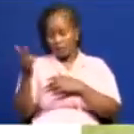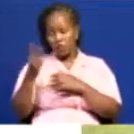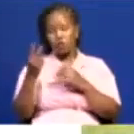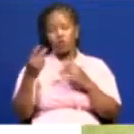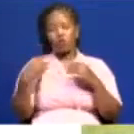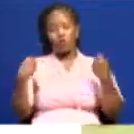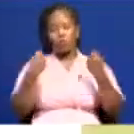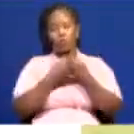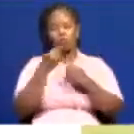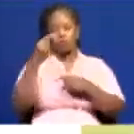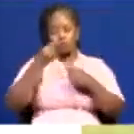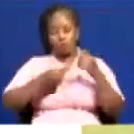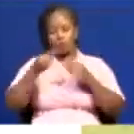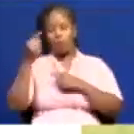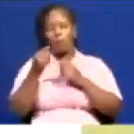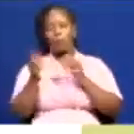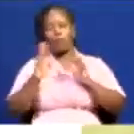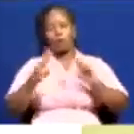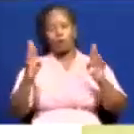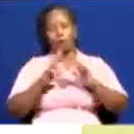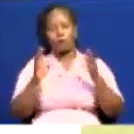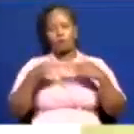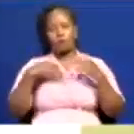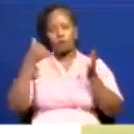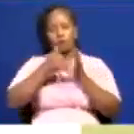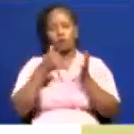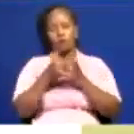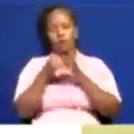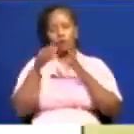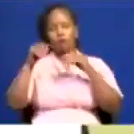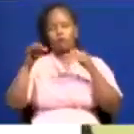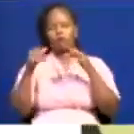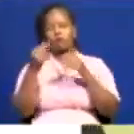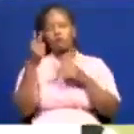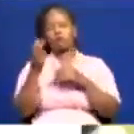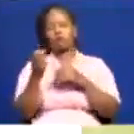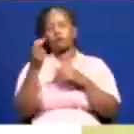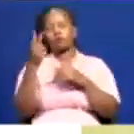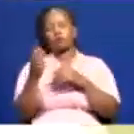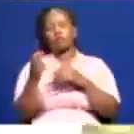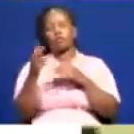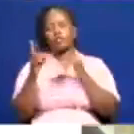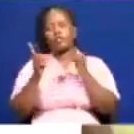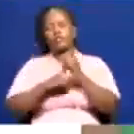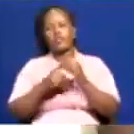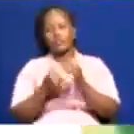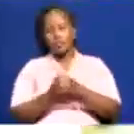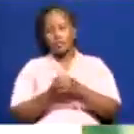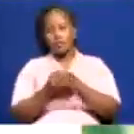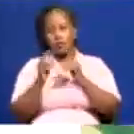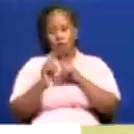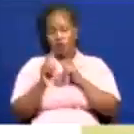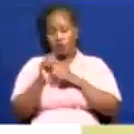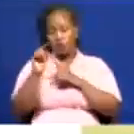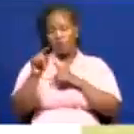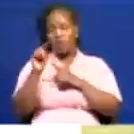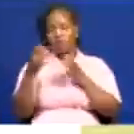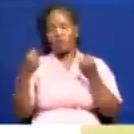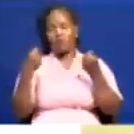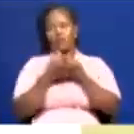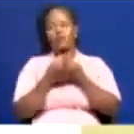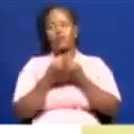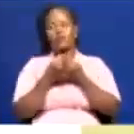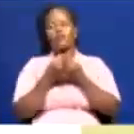kikosi hicho kwa mechi za kufuzu kwa kombe la dunia mwaka 2026. Kwenye mechi hizo za kufuzu kwa kombe la